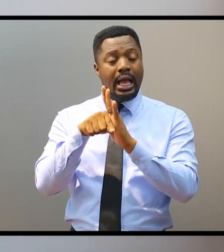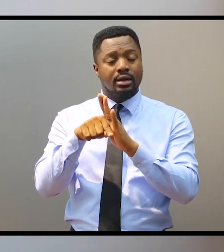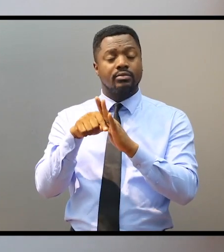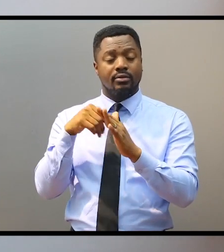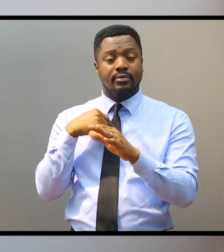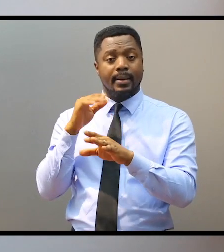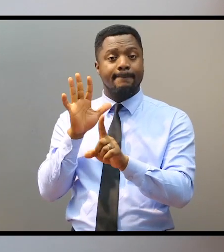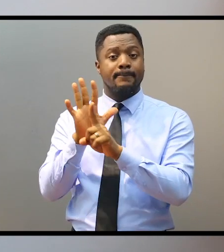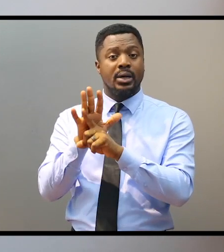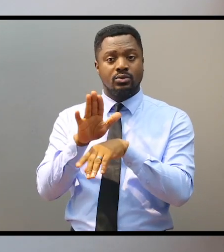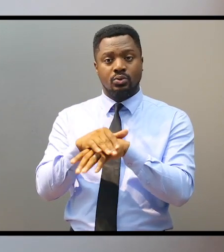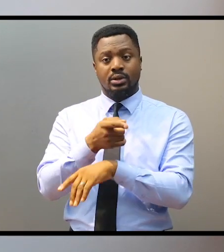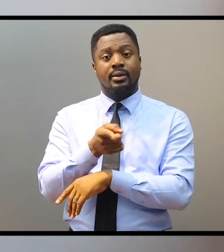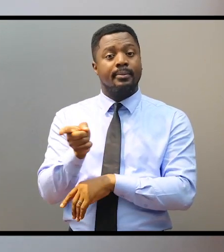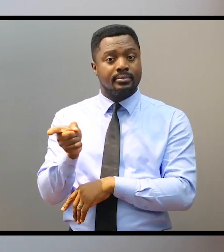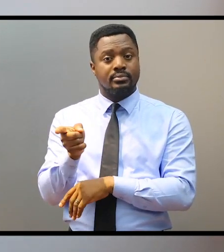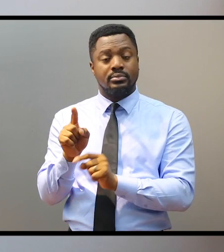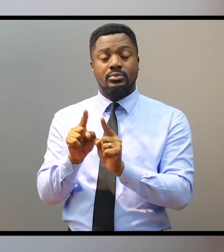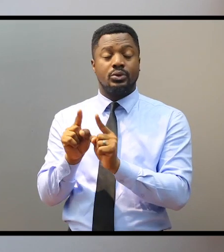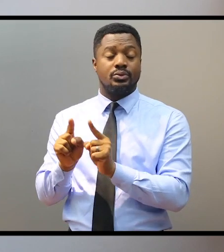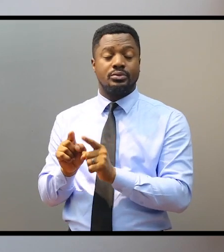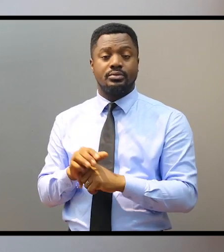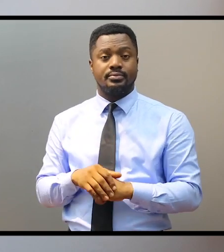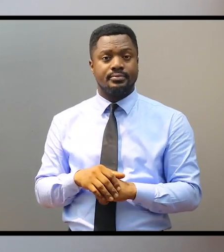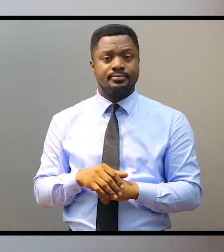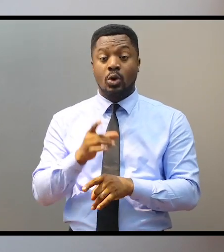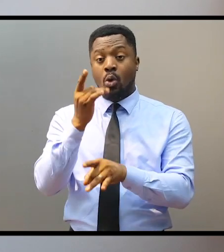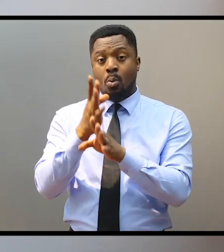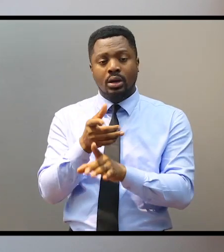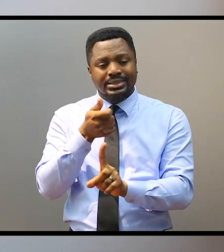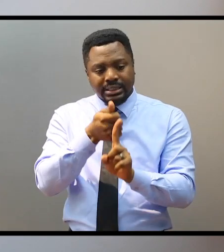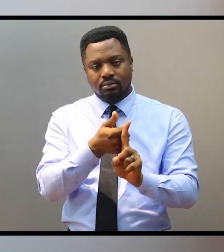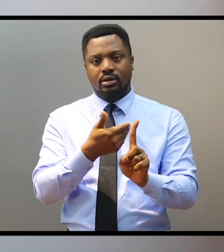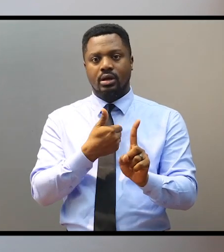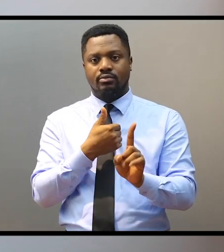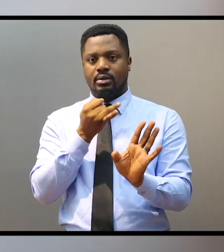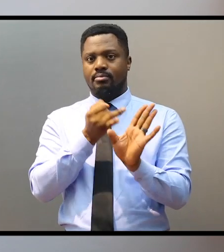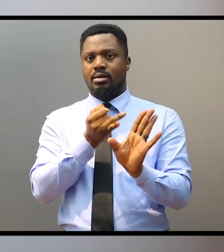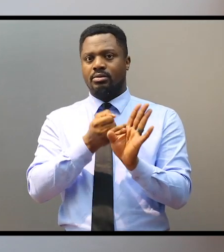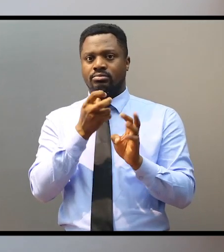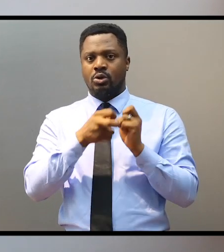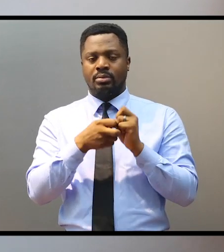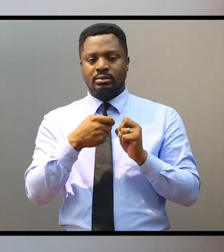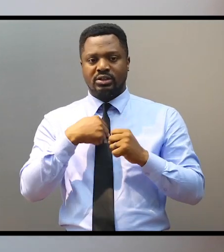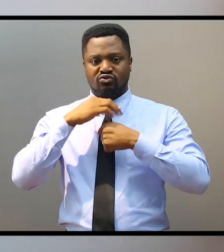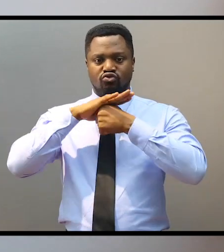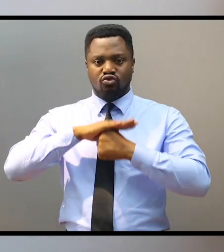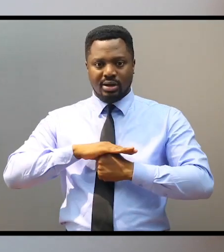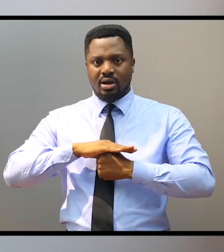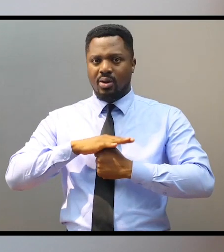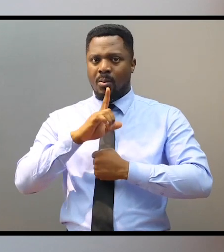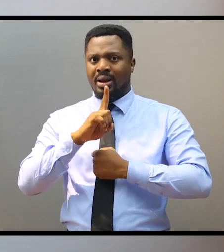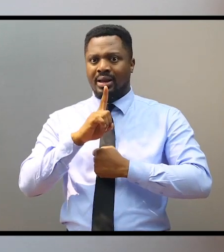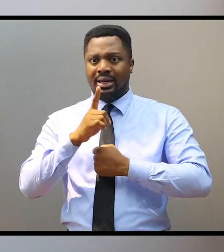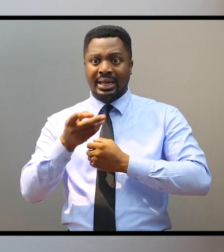it negatively impacts on them as well. Already they have an impairment that already puts a stress